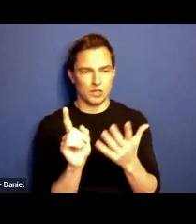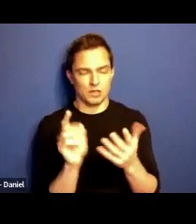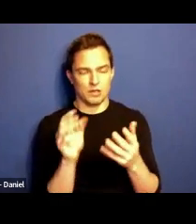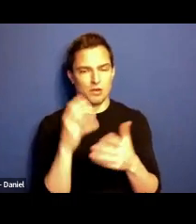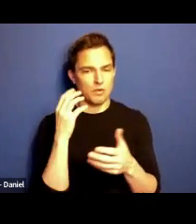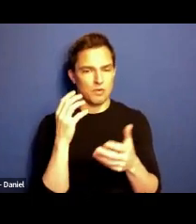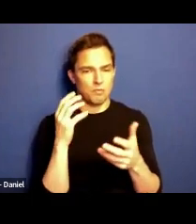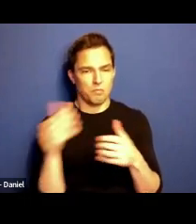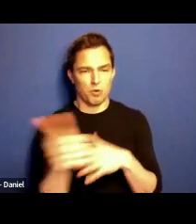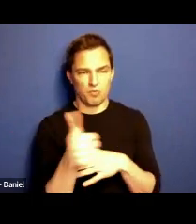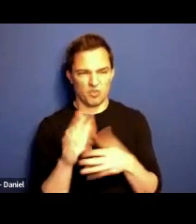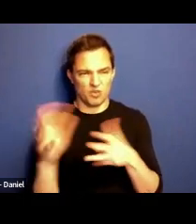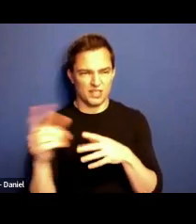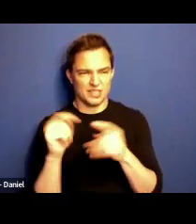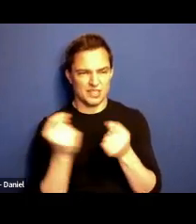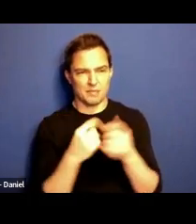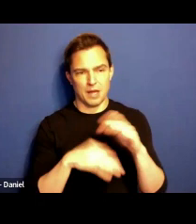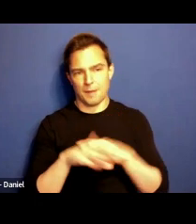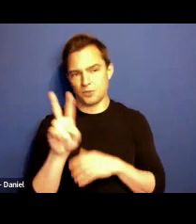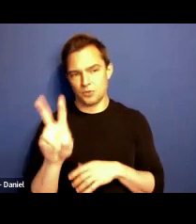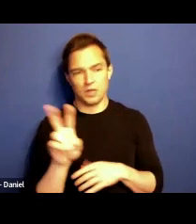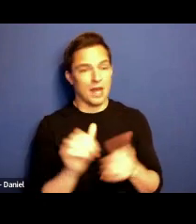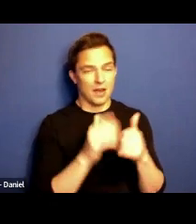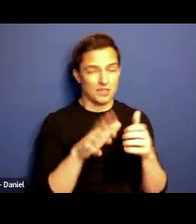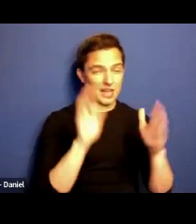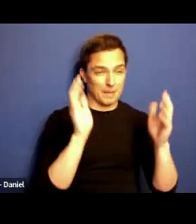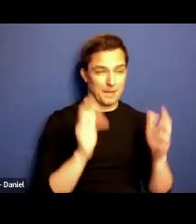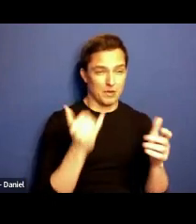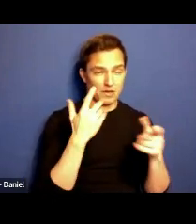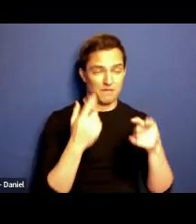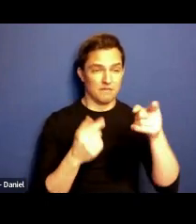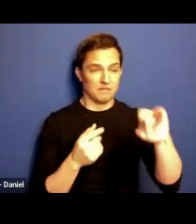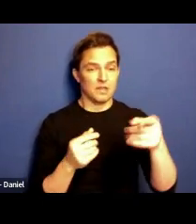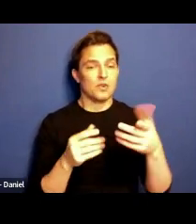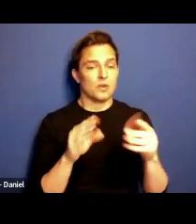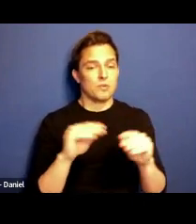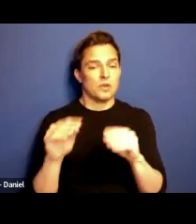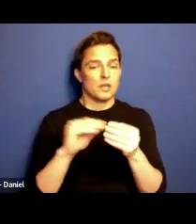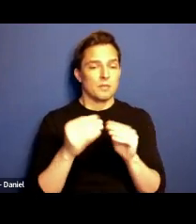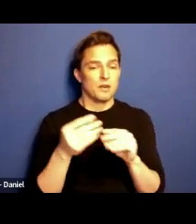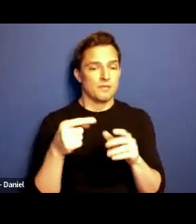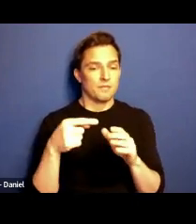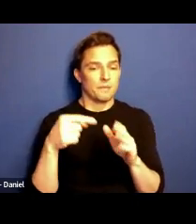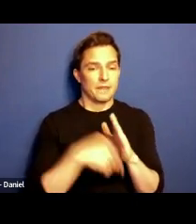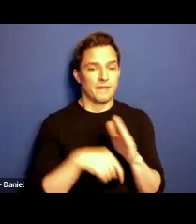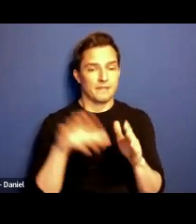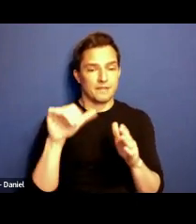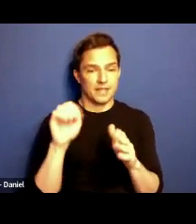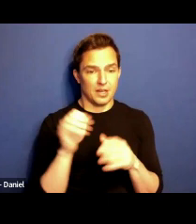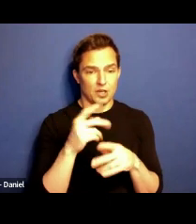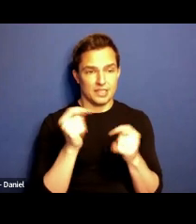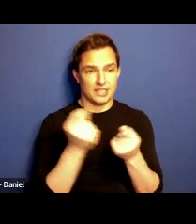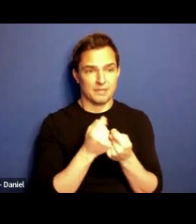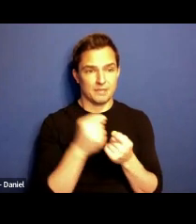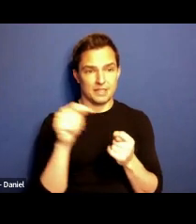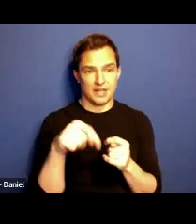team up to 2? And how does that compare if instead we move the number of intensive care teams, you know, down?